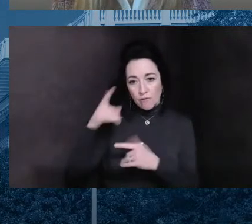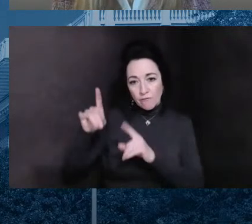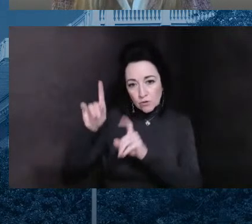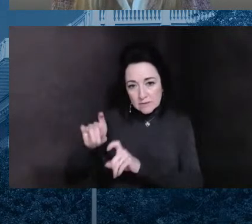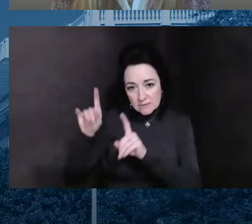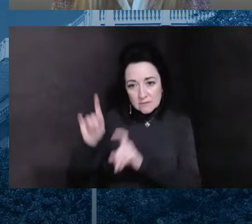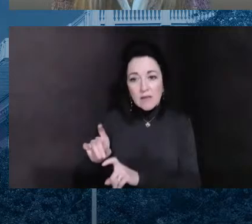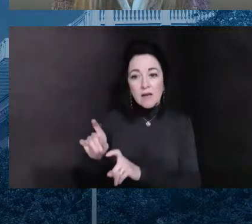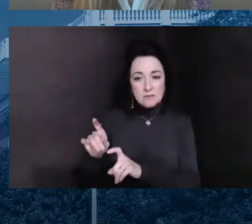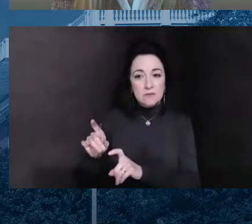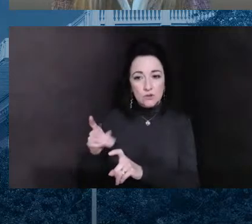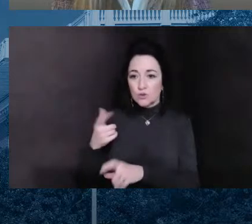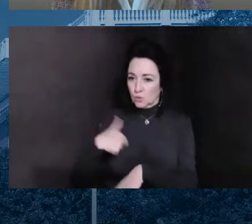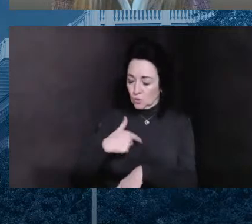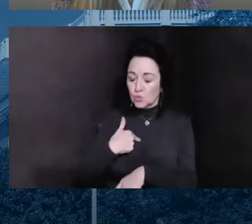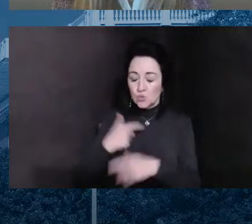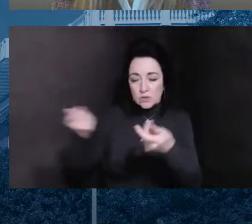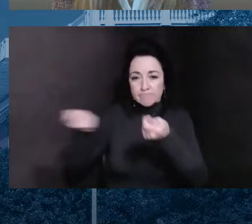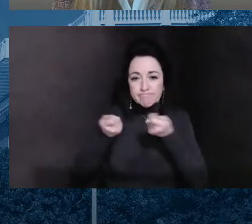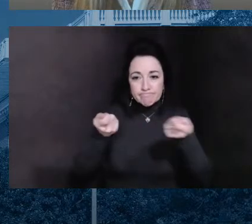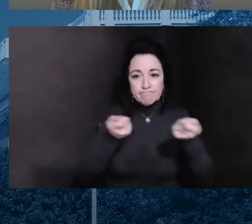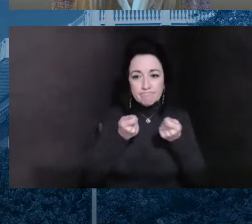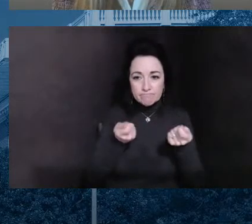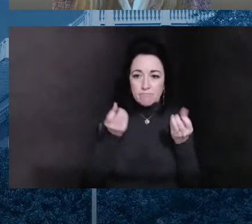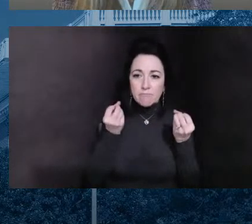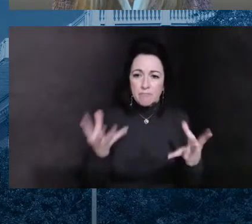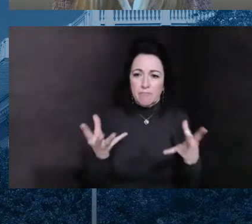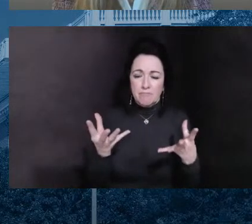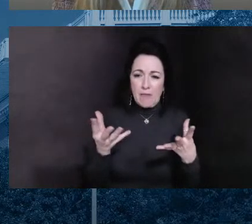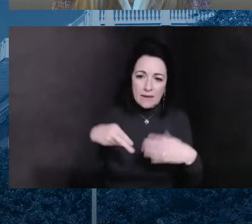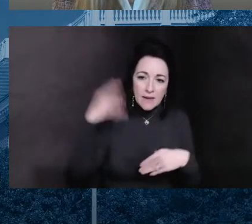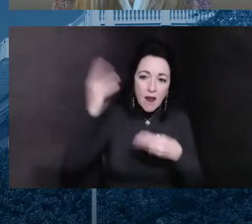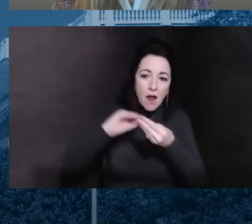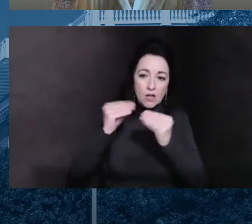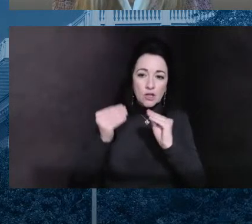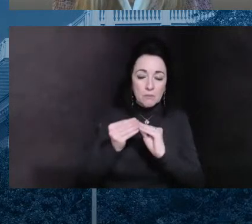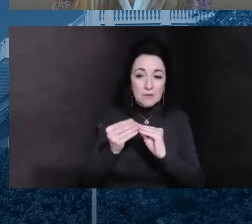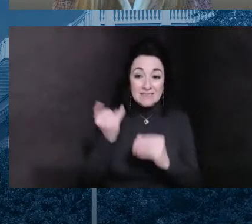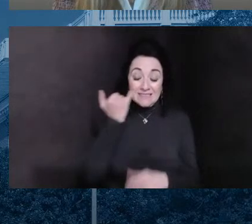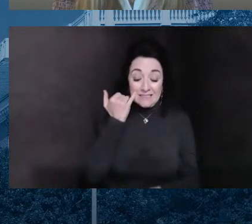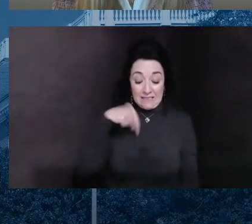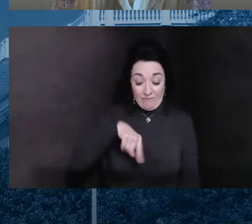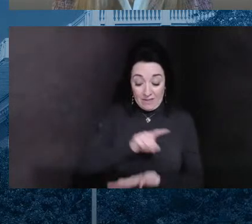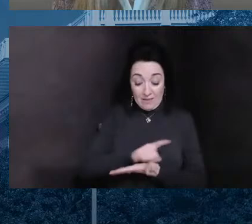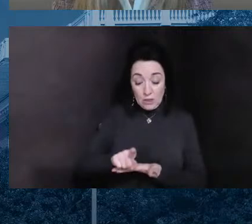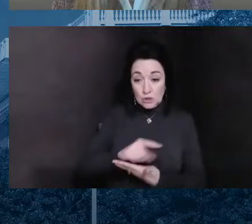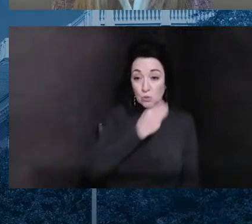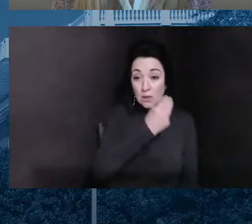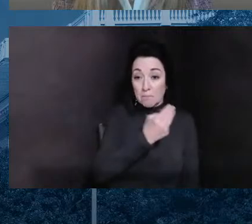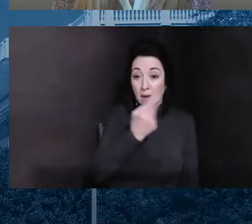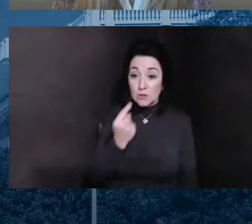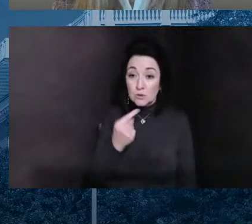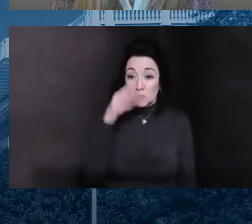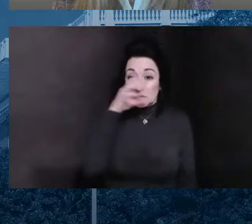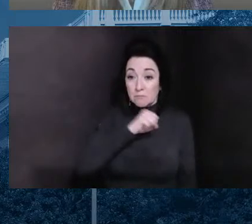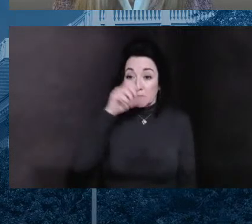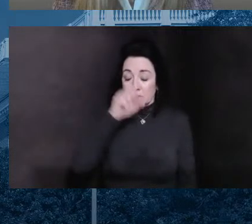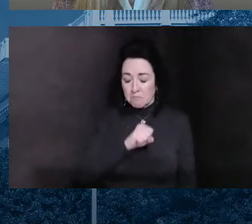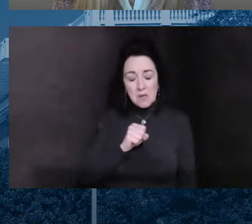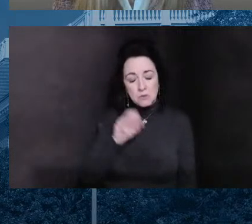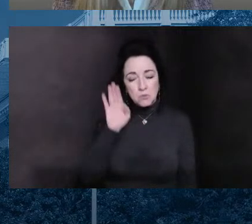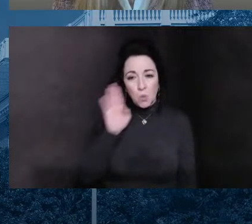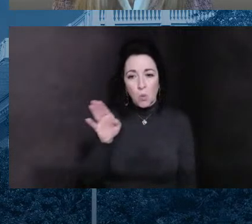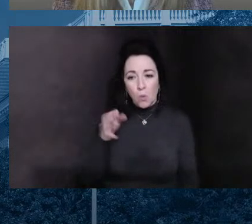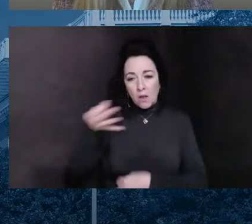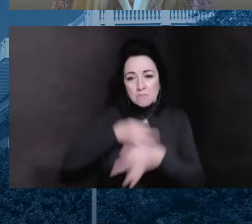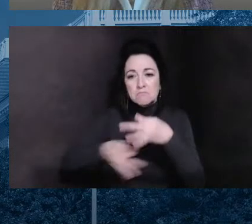brought in great numbers before on this. Again, if we miss Monday and Tuesday, we're going to try and get back to those communities early next week as well, so we don't